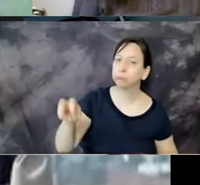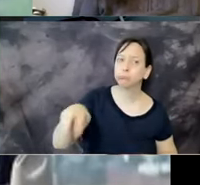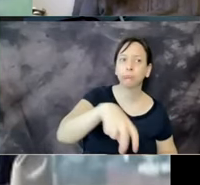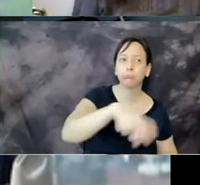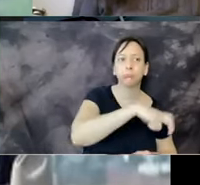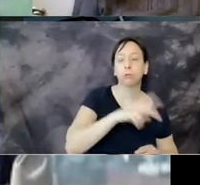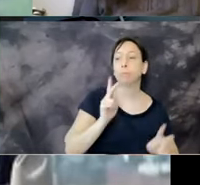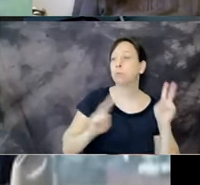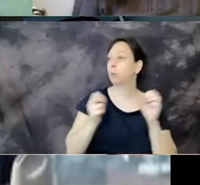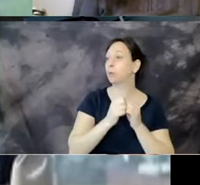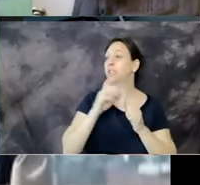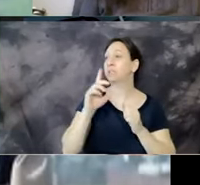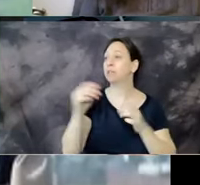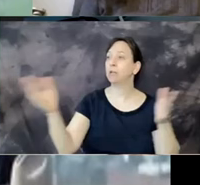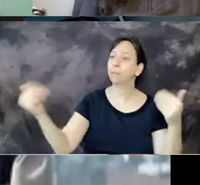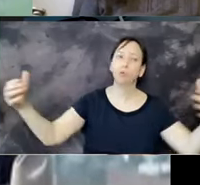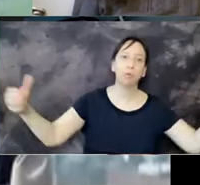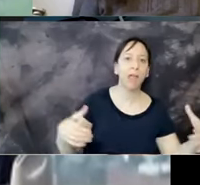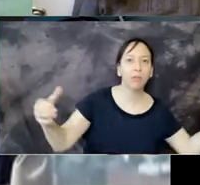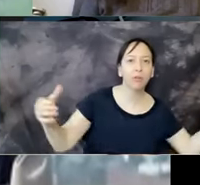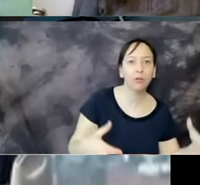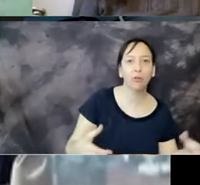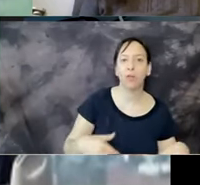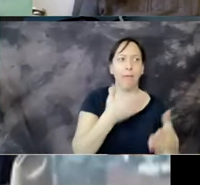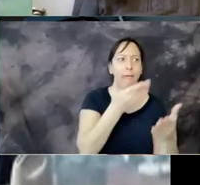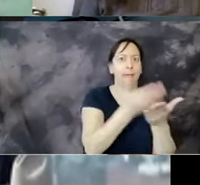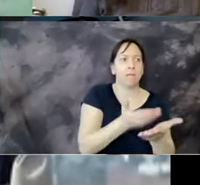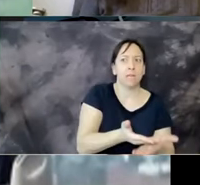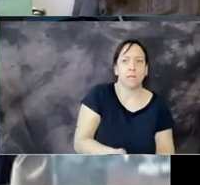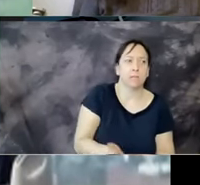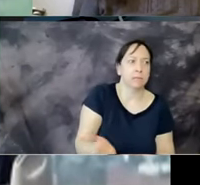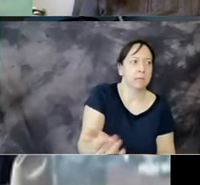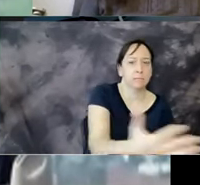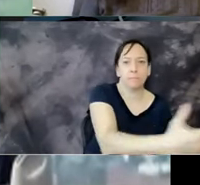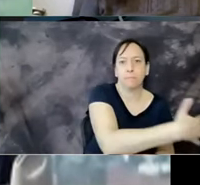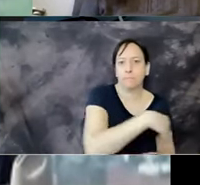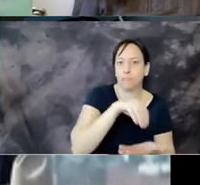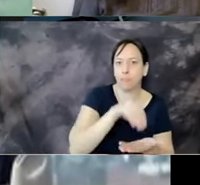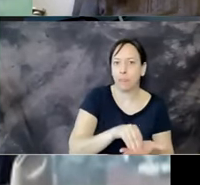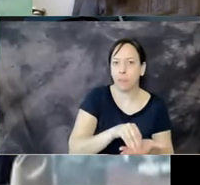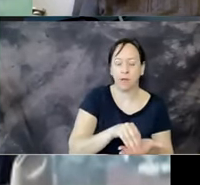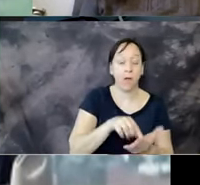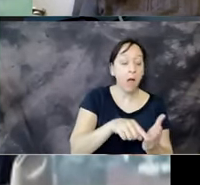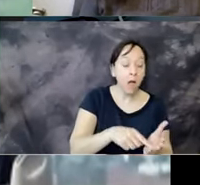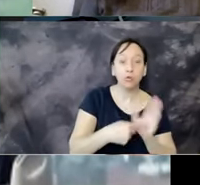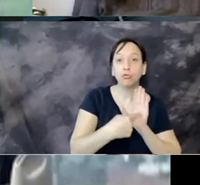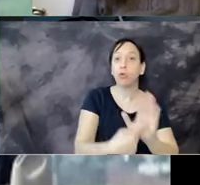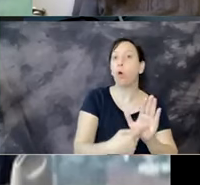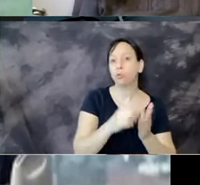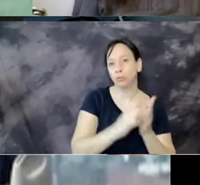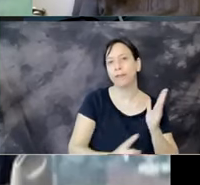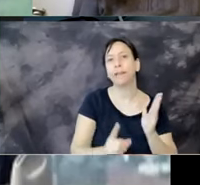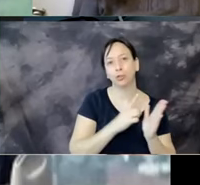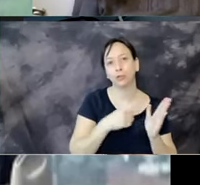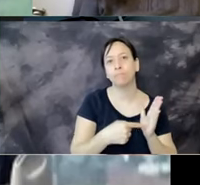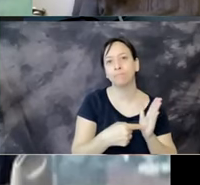together, and compiled evidence of the difficulties and discrimination that they